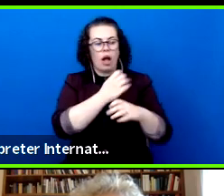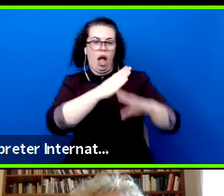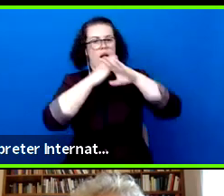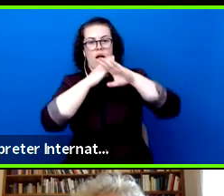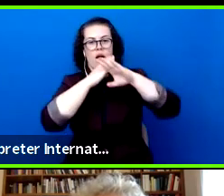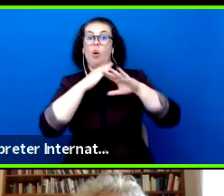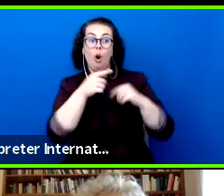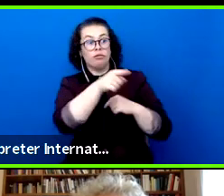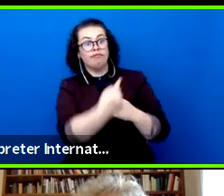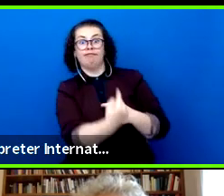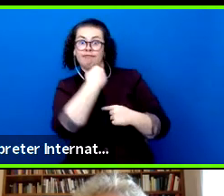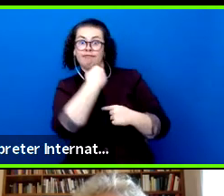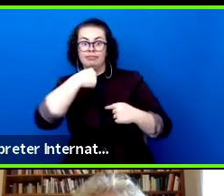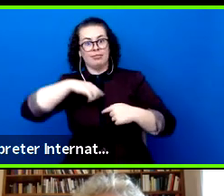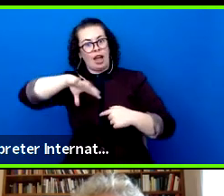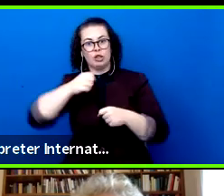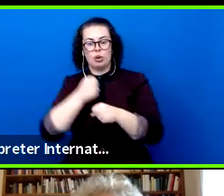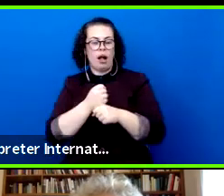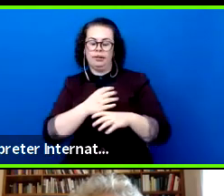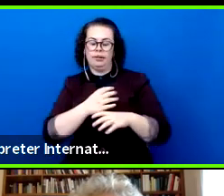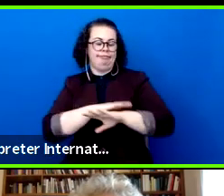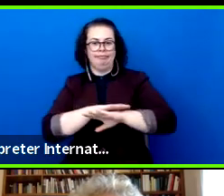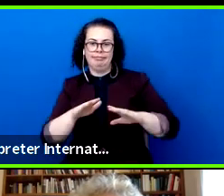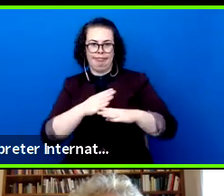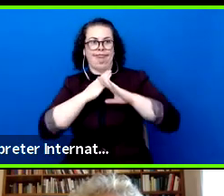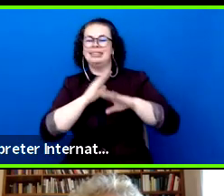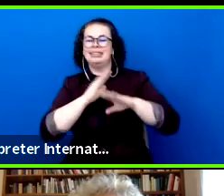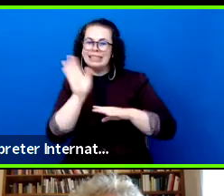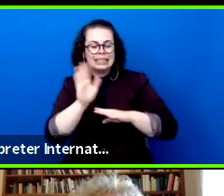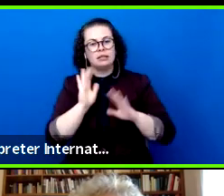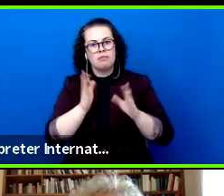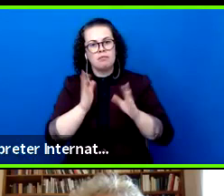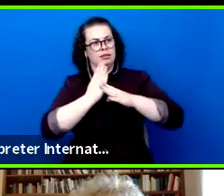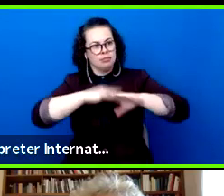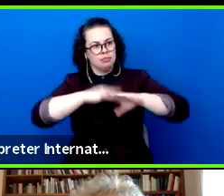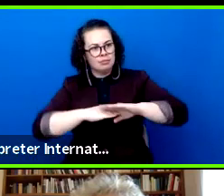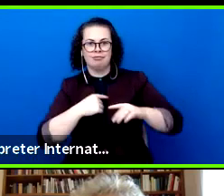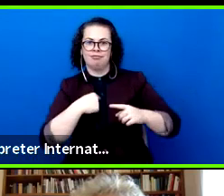echo the statement already made and ask for consideration of the